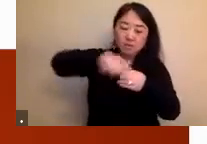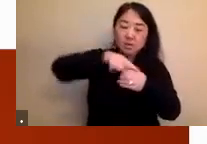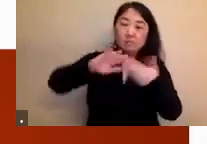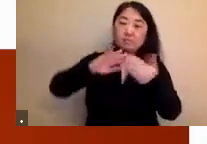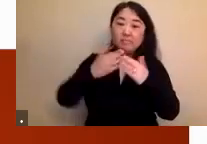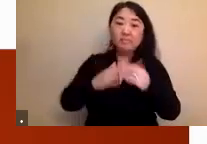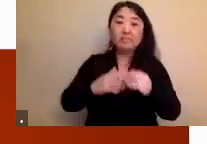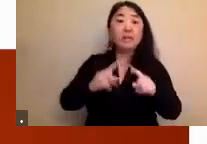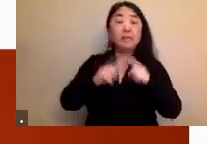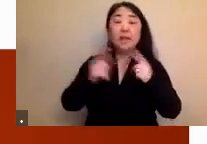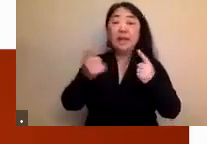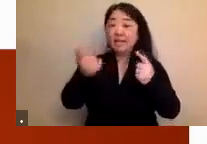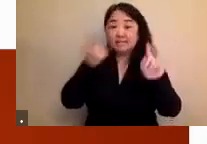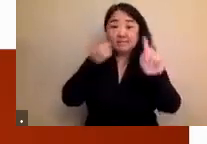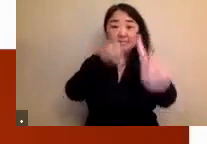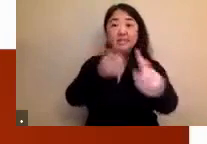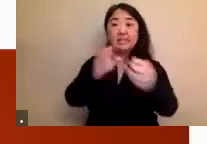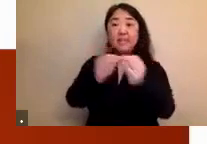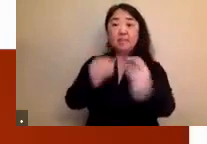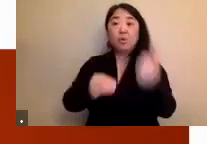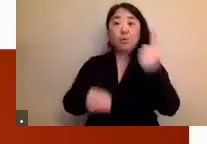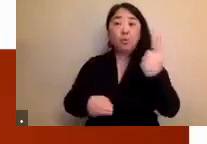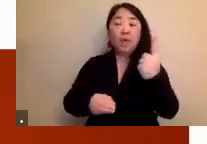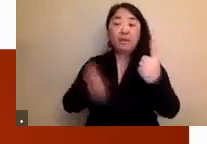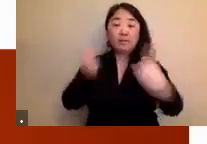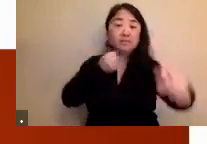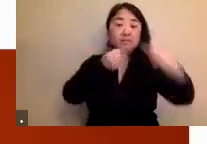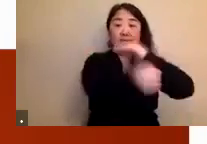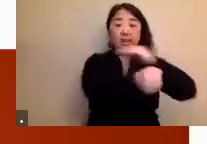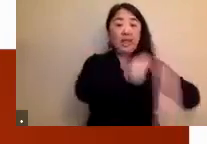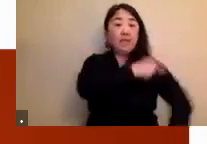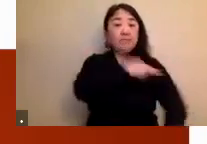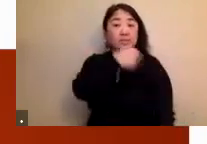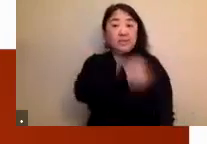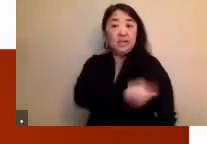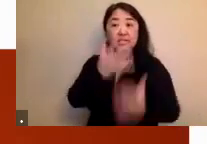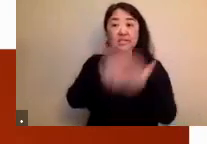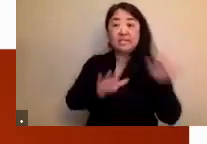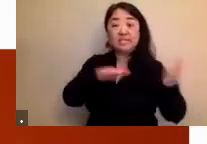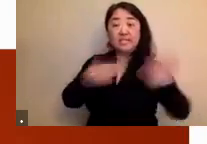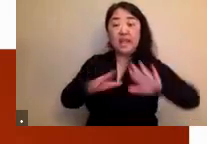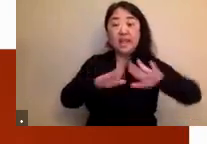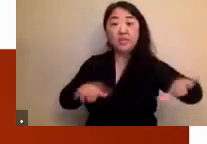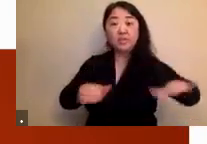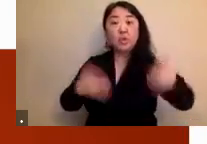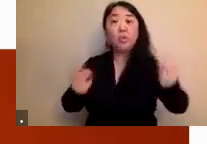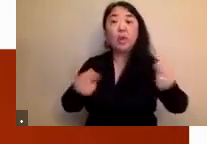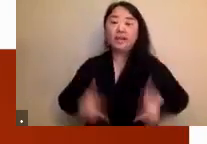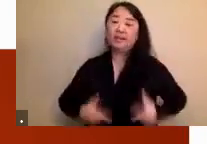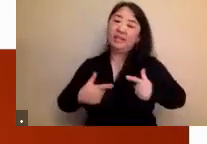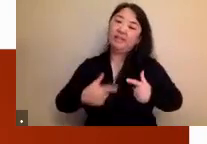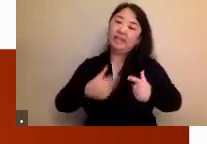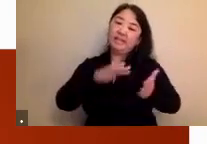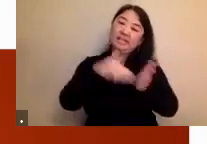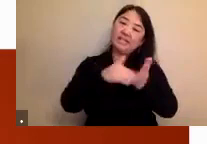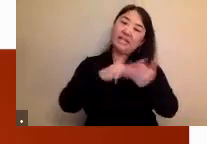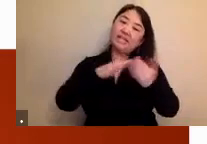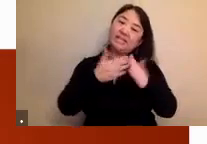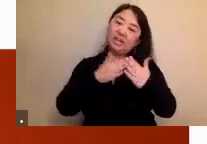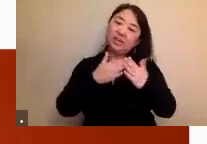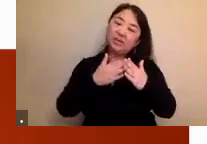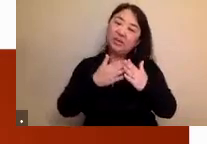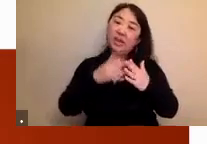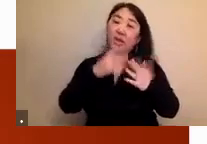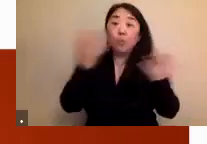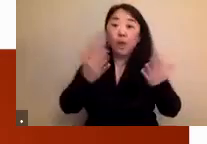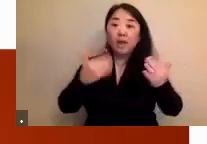earlier that the number one cause of hospitalization and death of children is living in urban centers or cities is